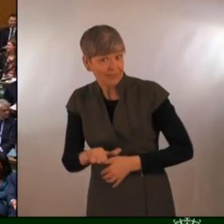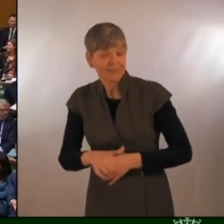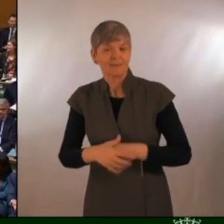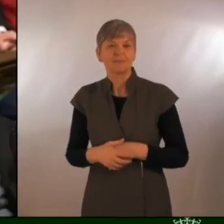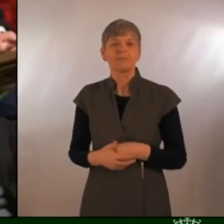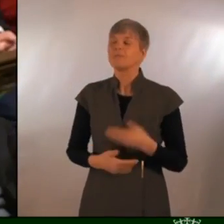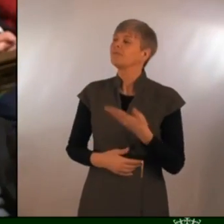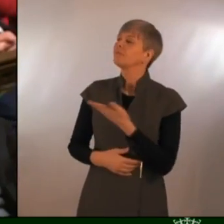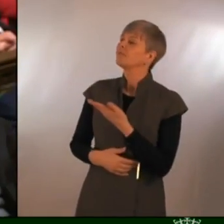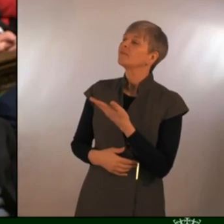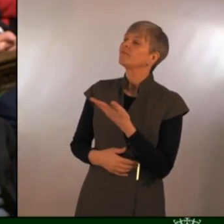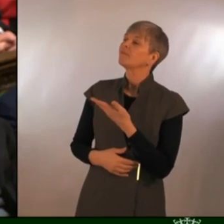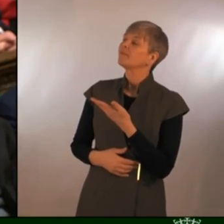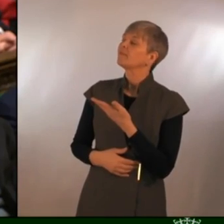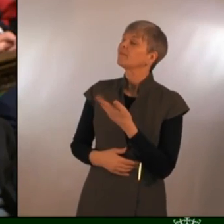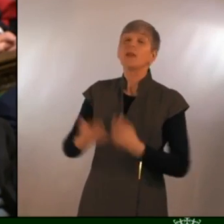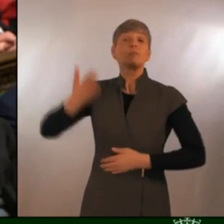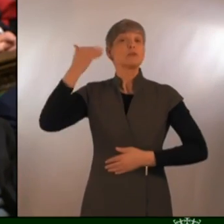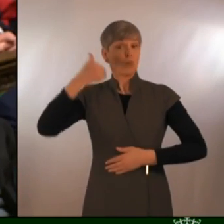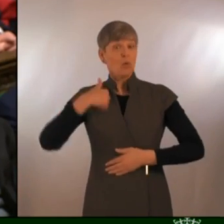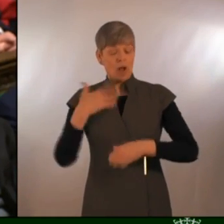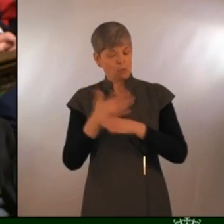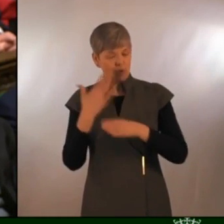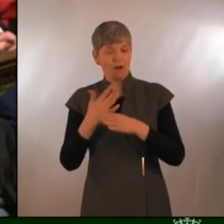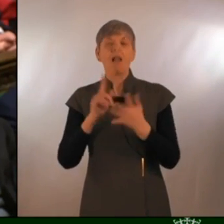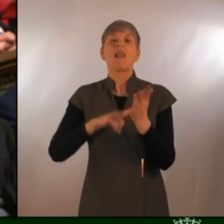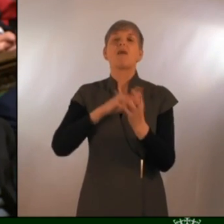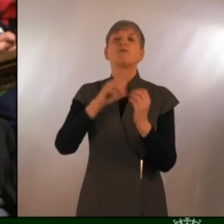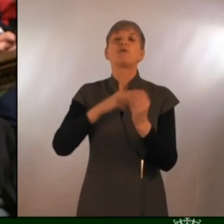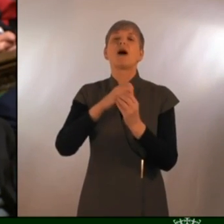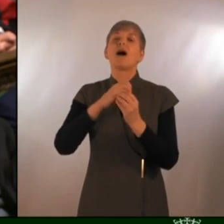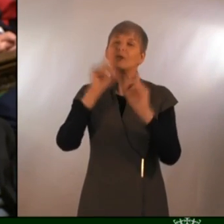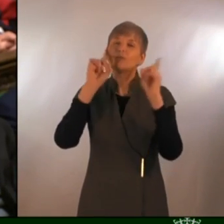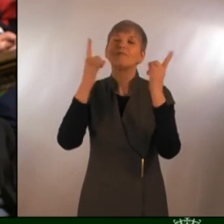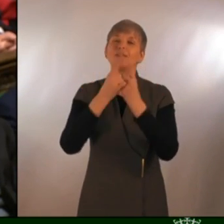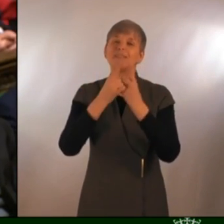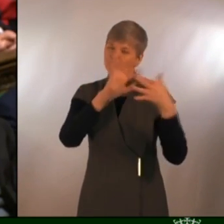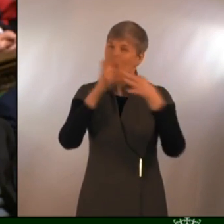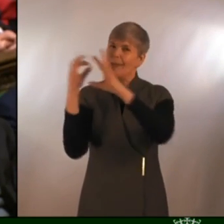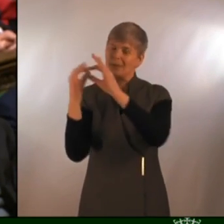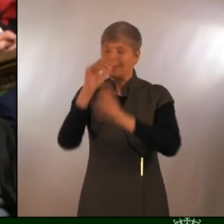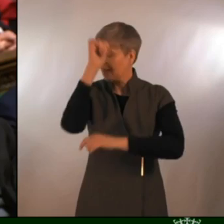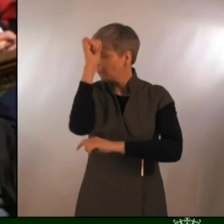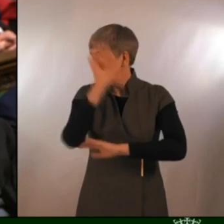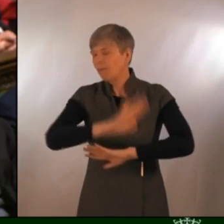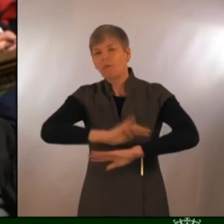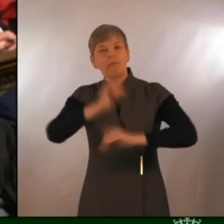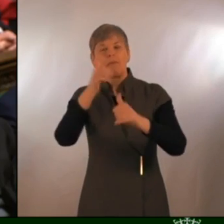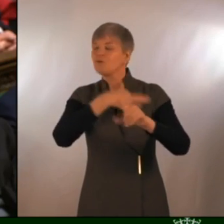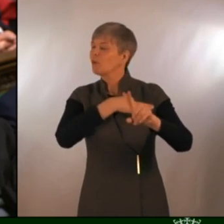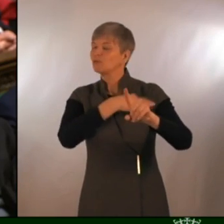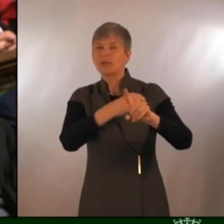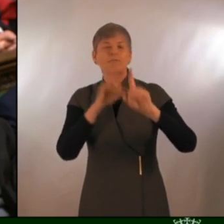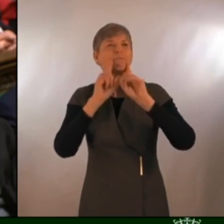Having worked with Loughborough University on the Olympics on their fantastic site in East London, I know their formidable global reputation. I have